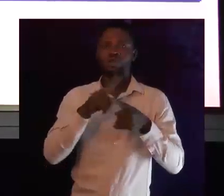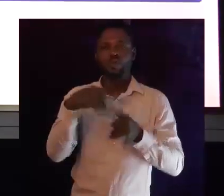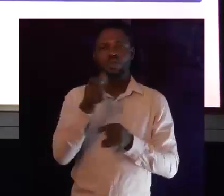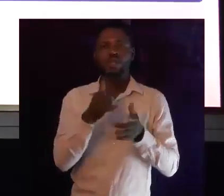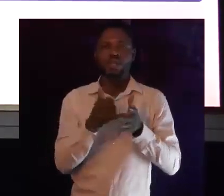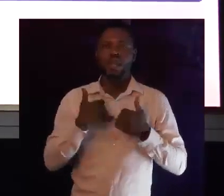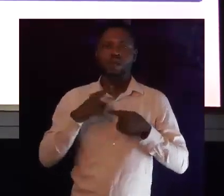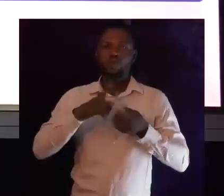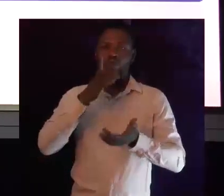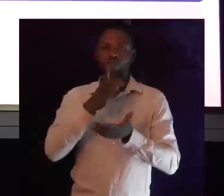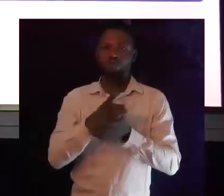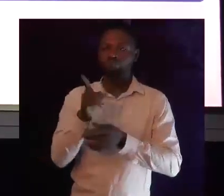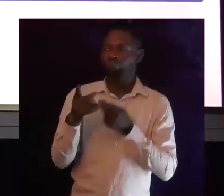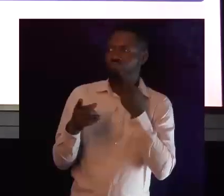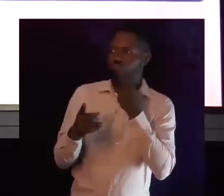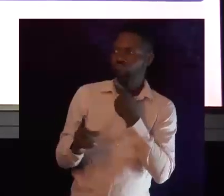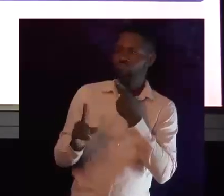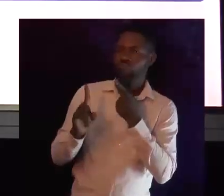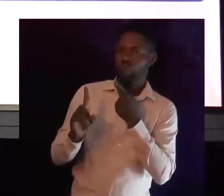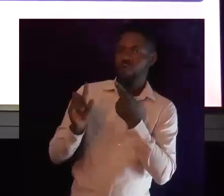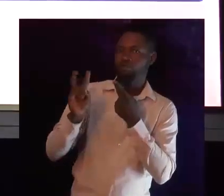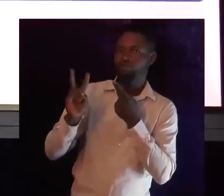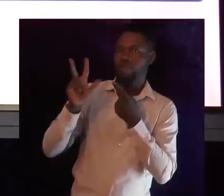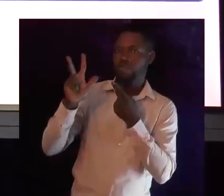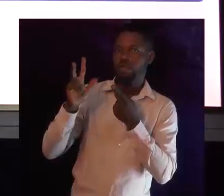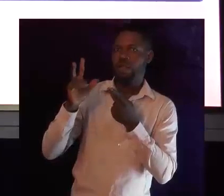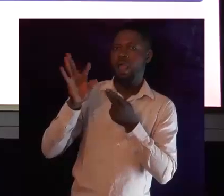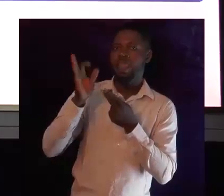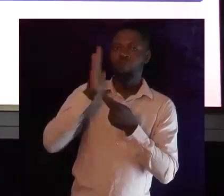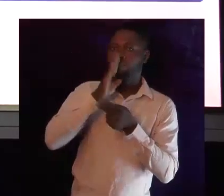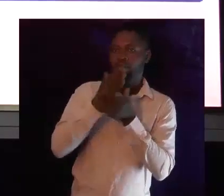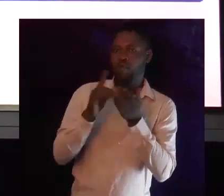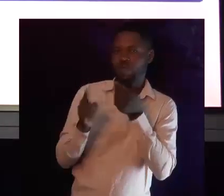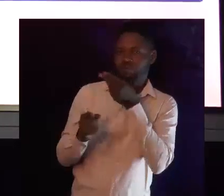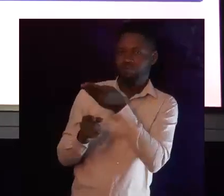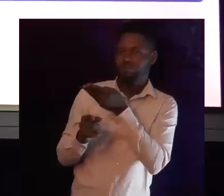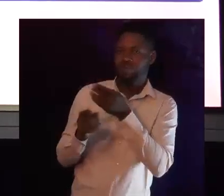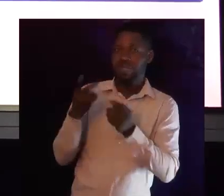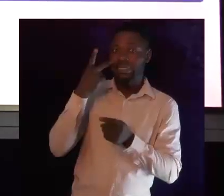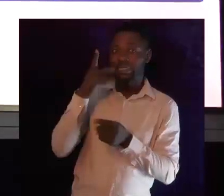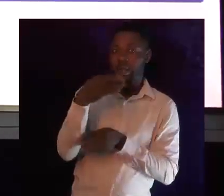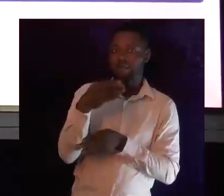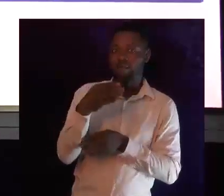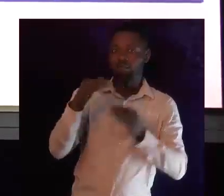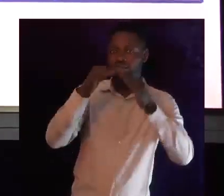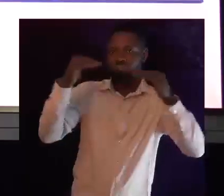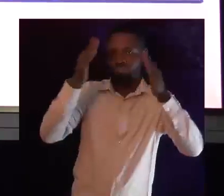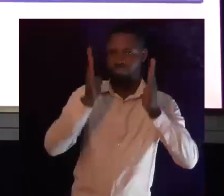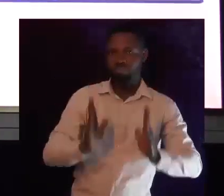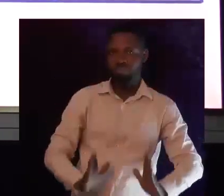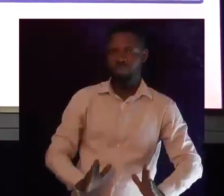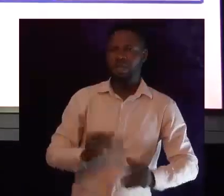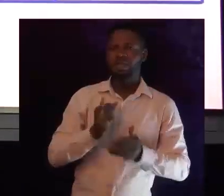at 9. Because if we have to write 1, 2, 3, then 9 will be somewhere here. Look at the blue bar.